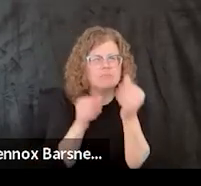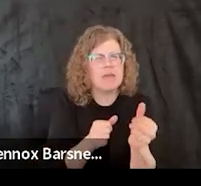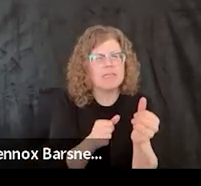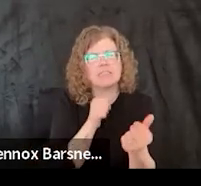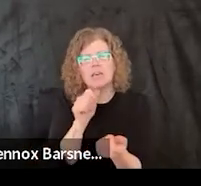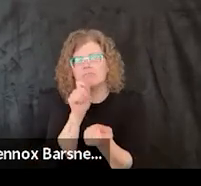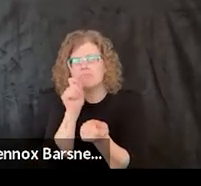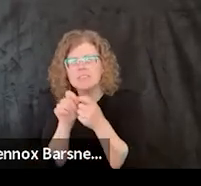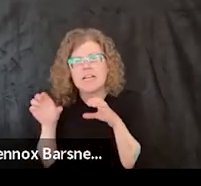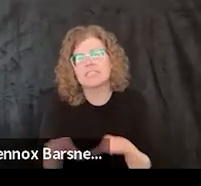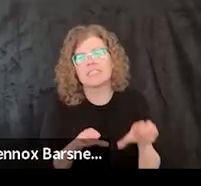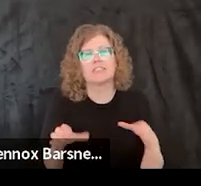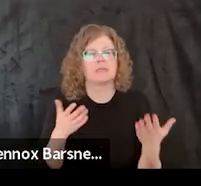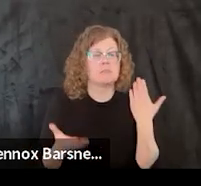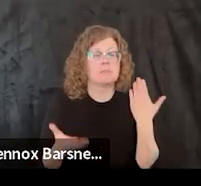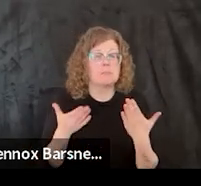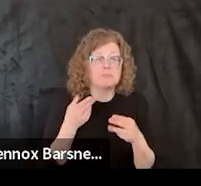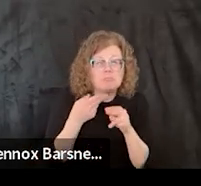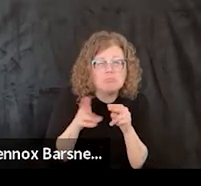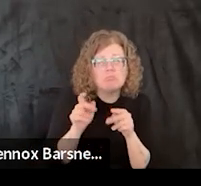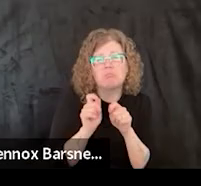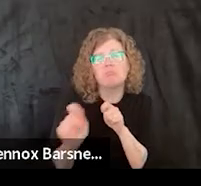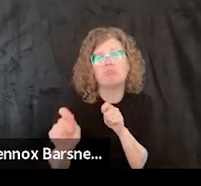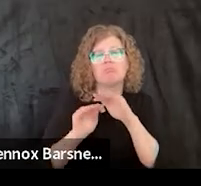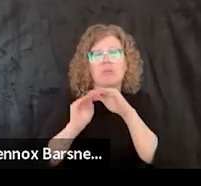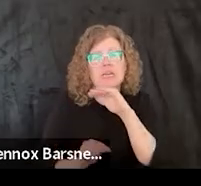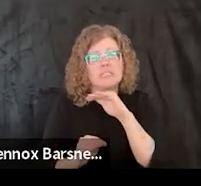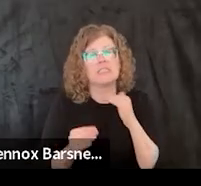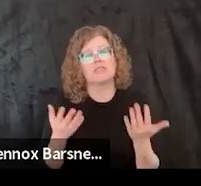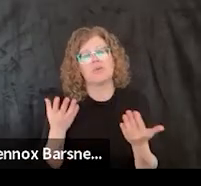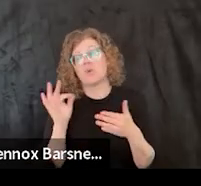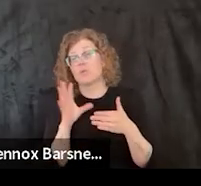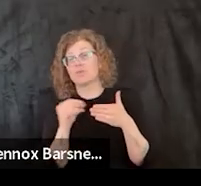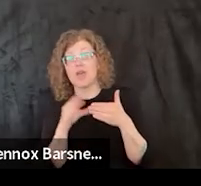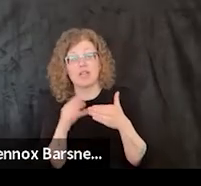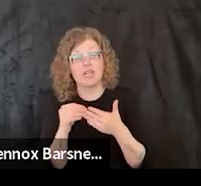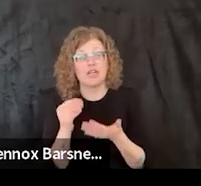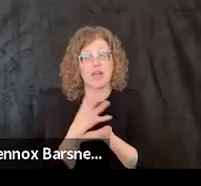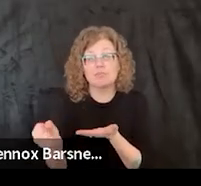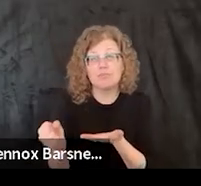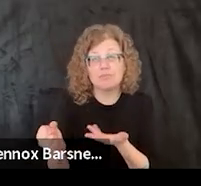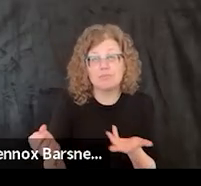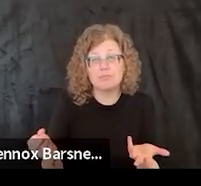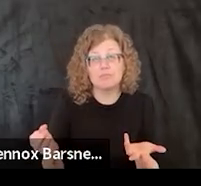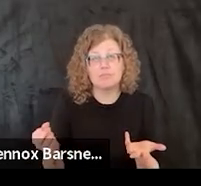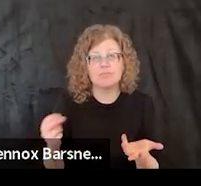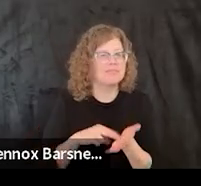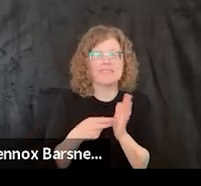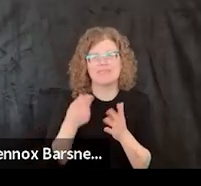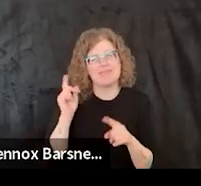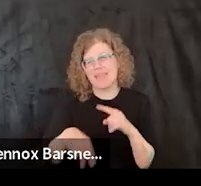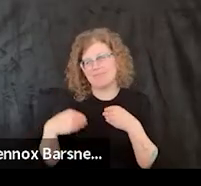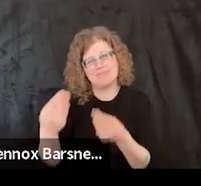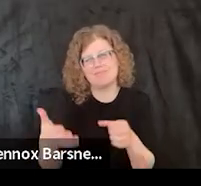if there's no more funding left in the available pool to fund the final project to its full request. That said, we do our